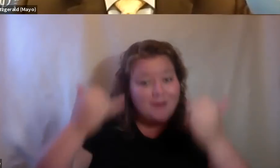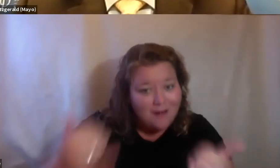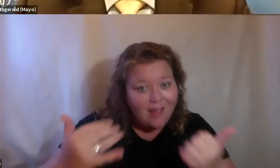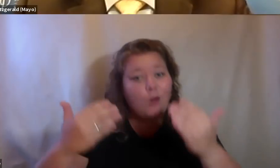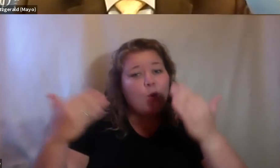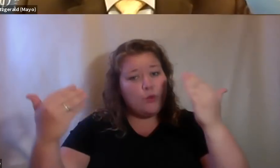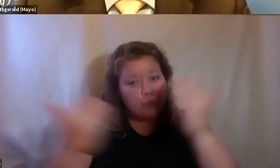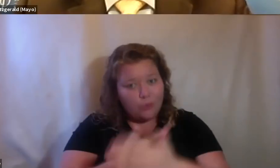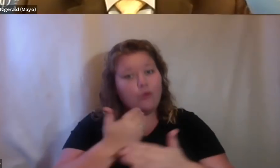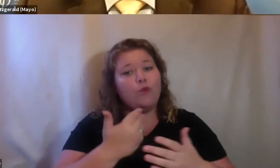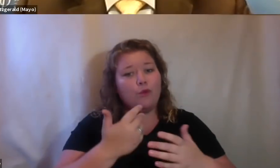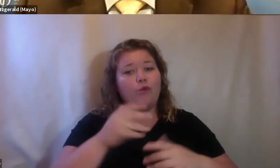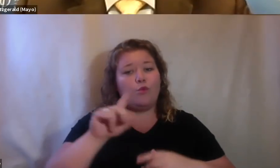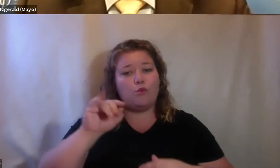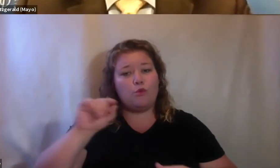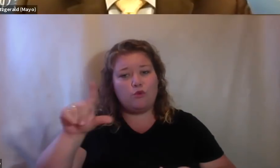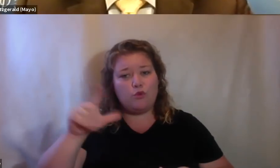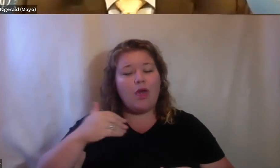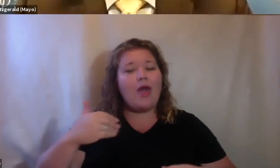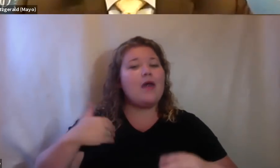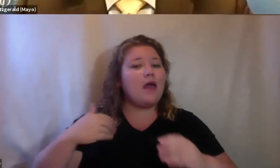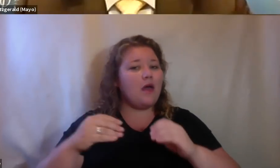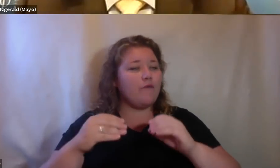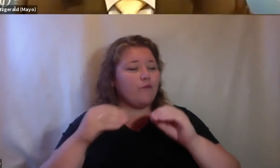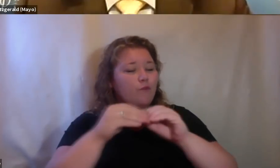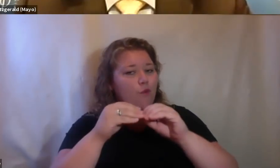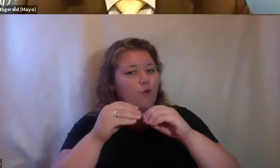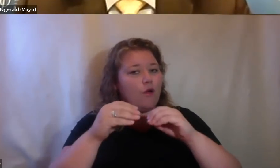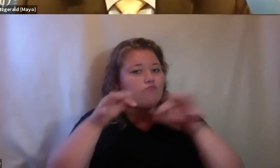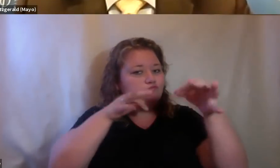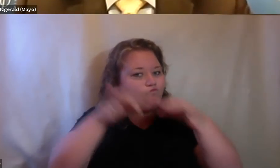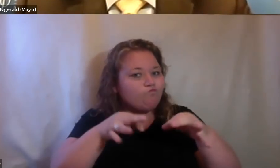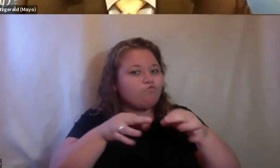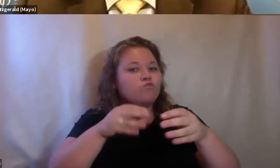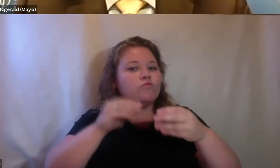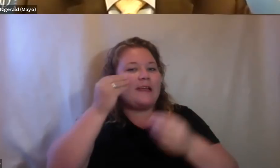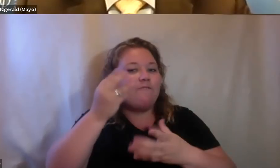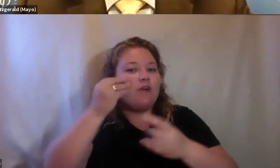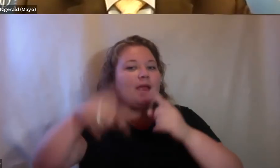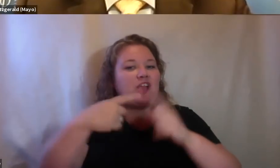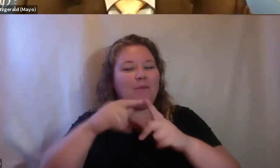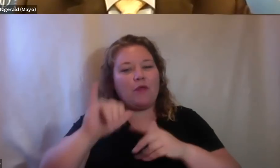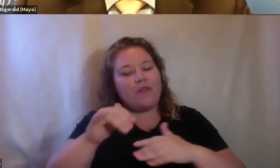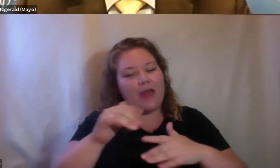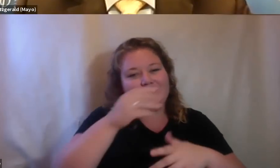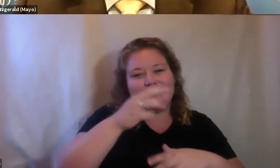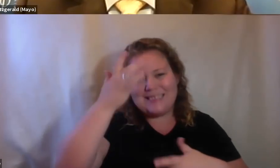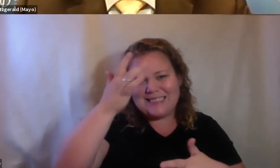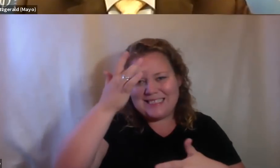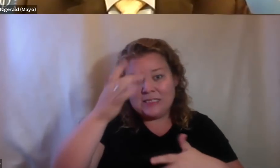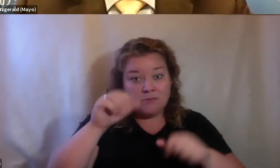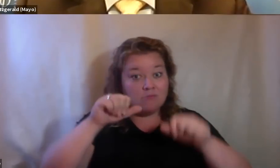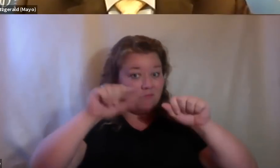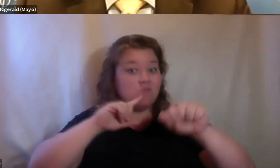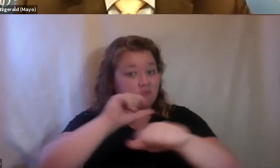rate side, what is the burden of disease in our community, and are we in jeopardy of overwhelming our